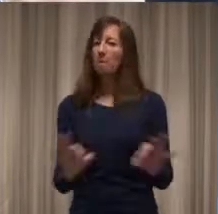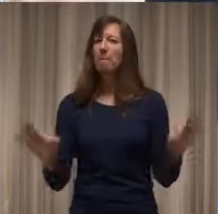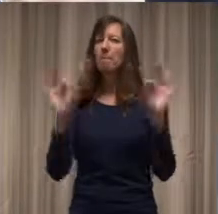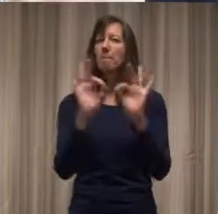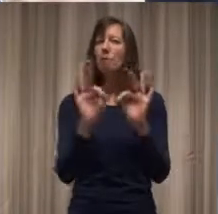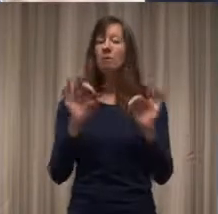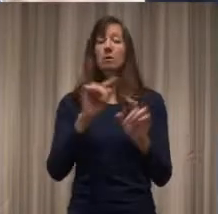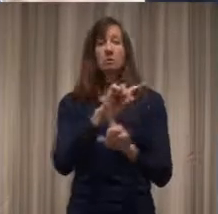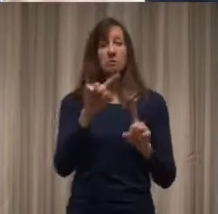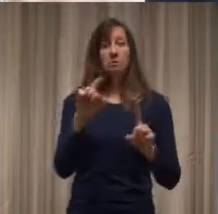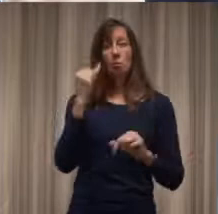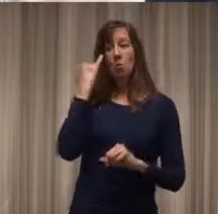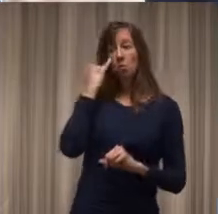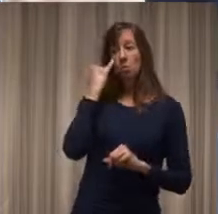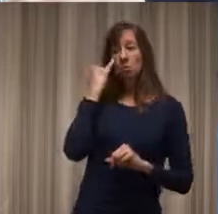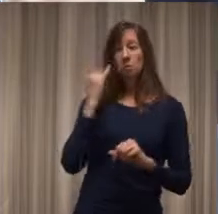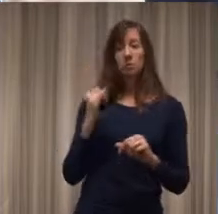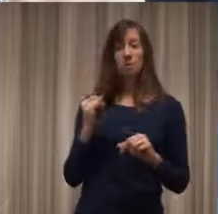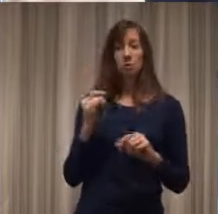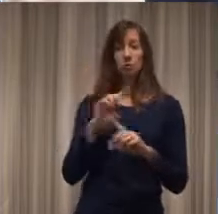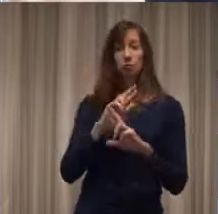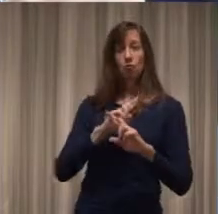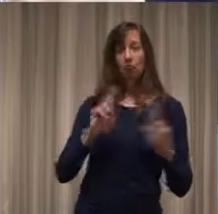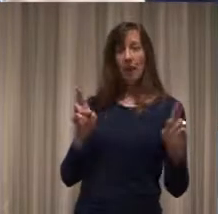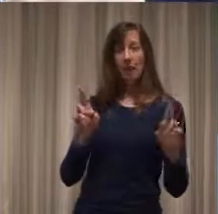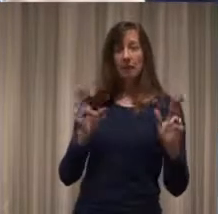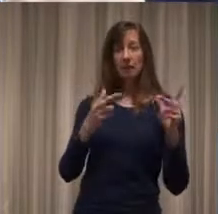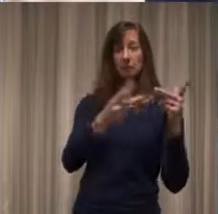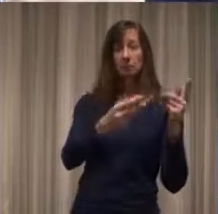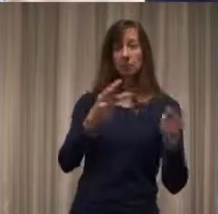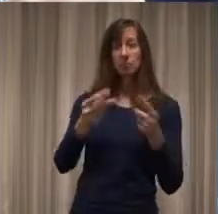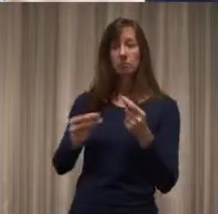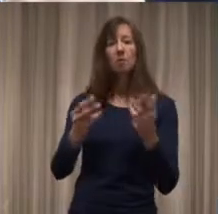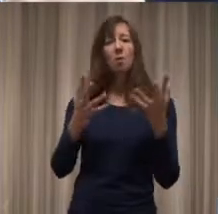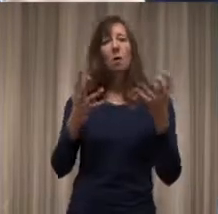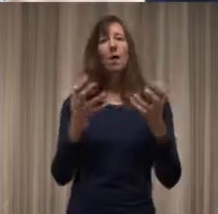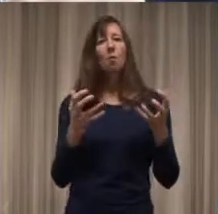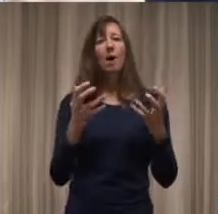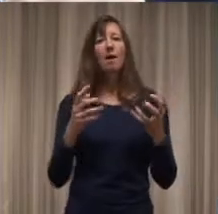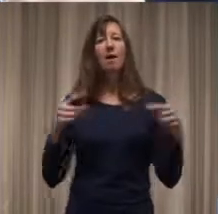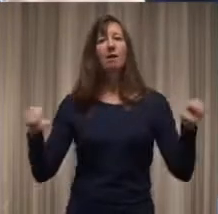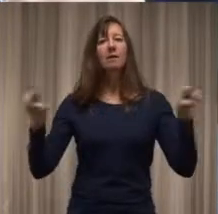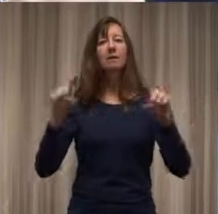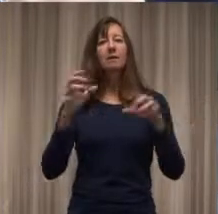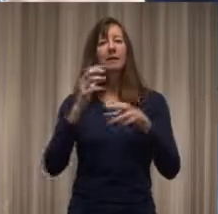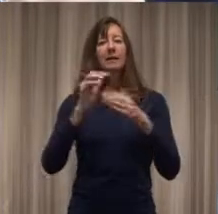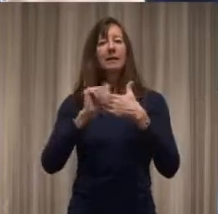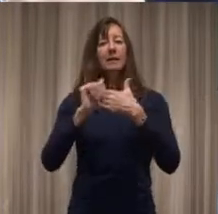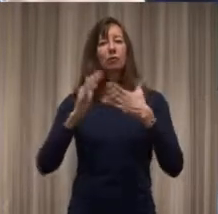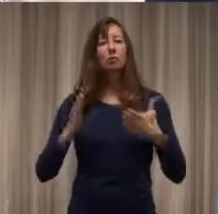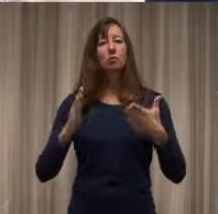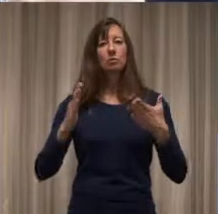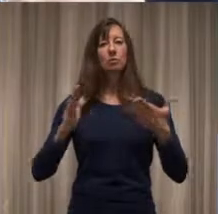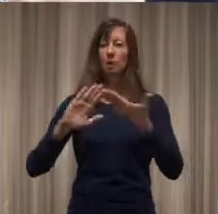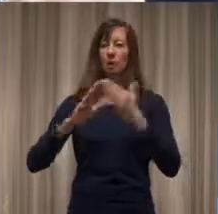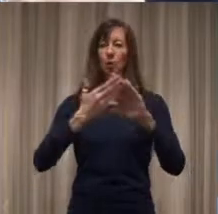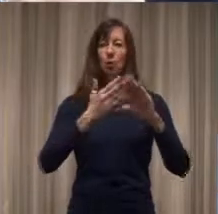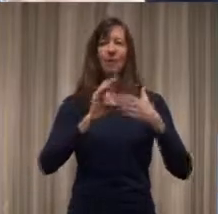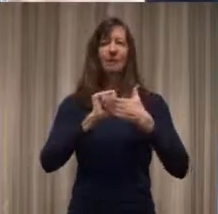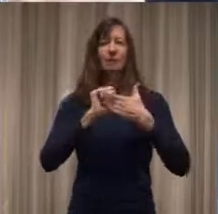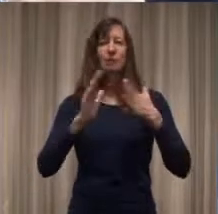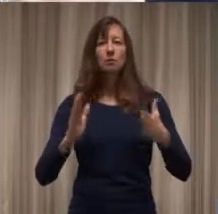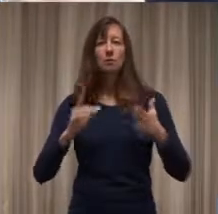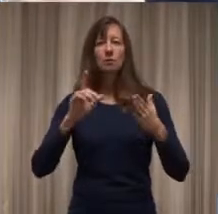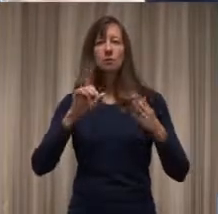to make sure that trusted leaders can answer questions about the health pros and cons of the vaccine, and also